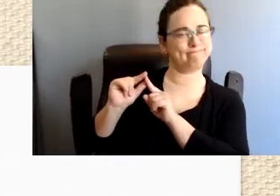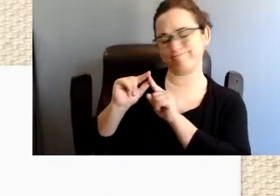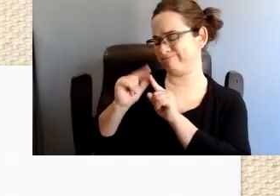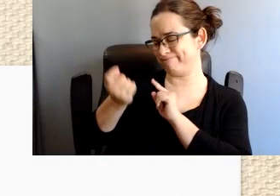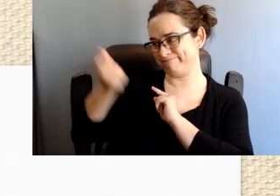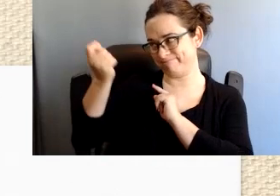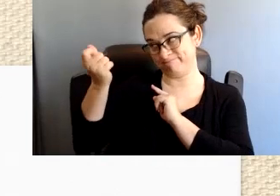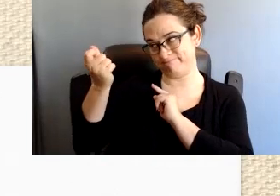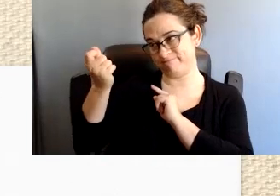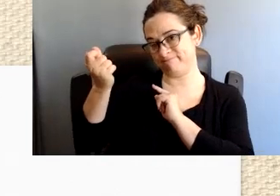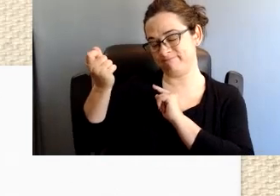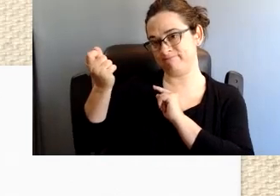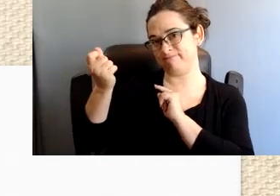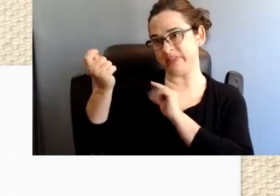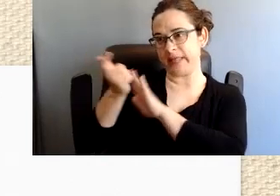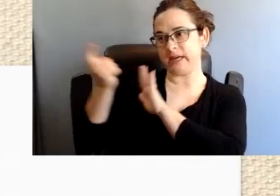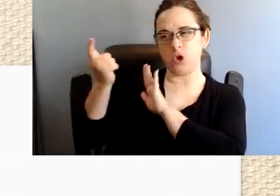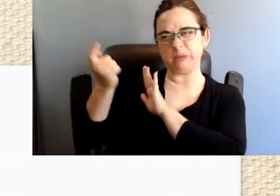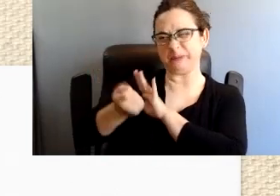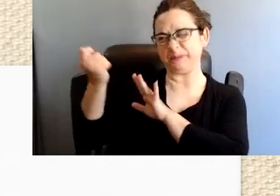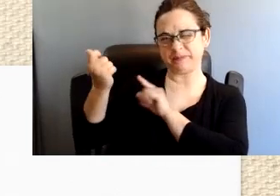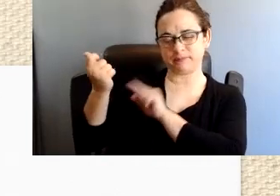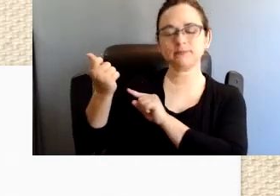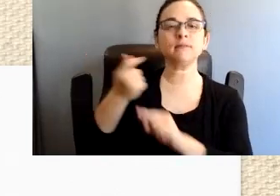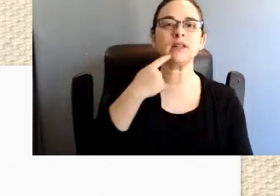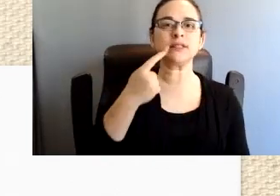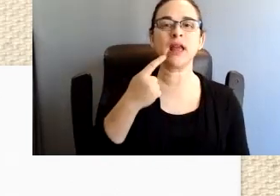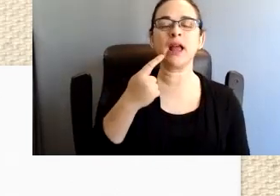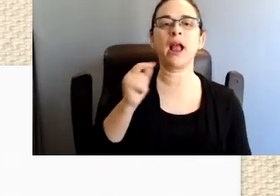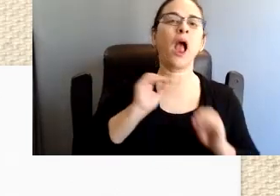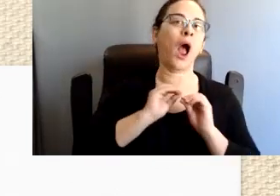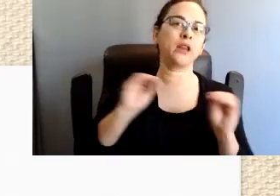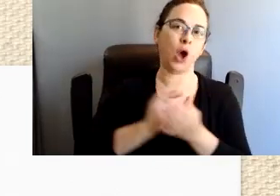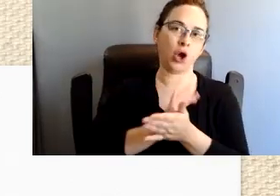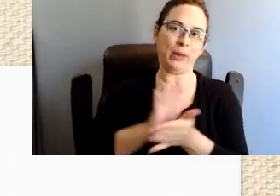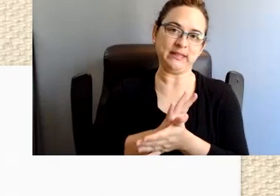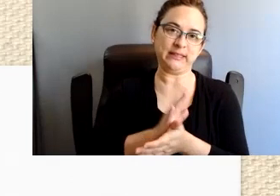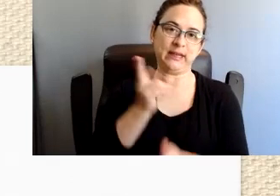that undocumented word, things like that. Okay.